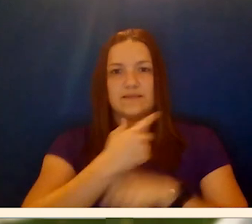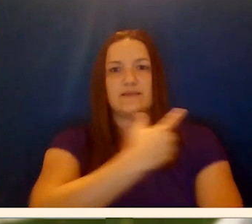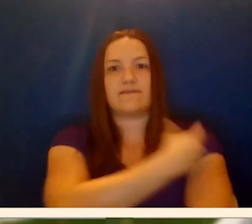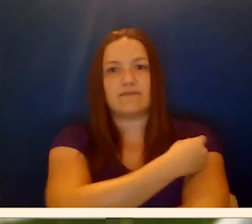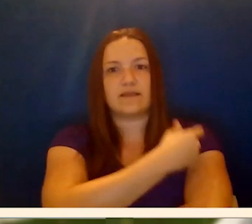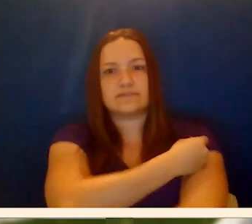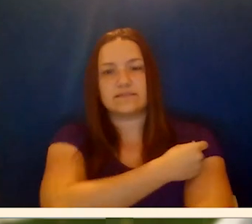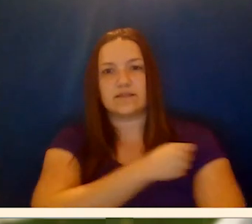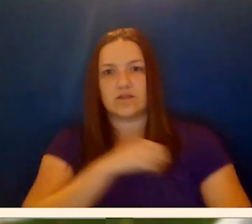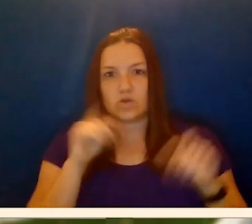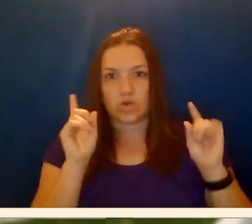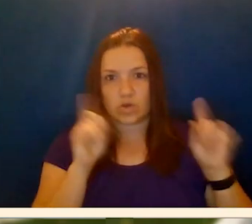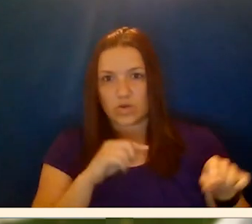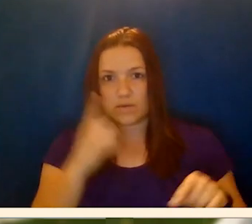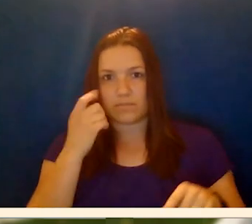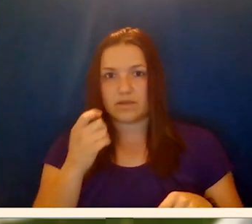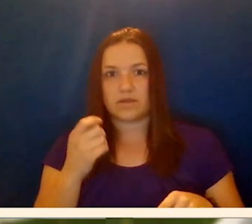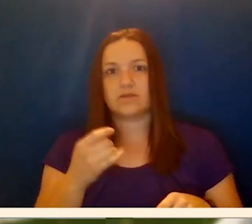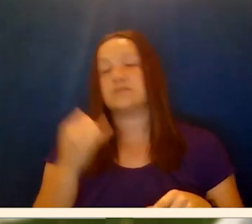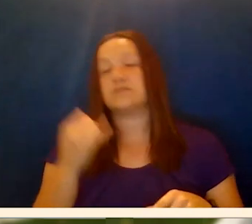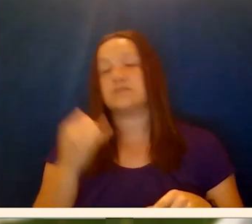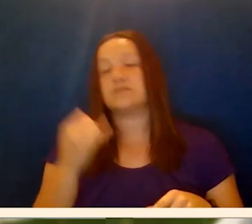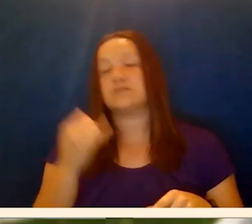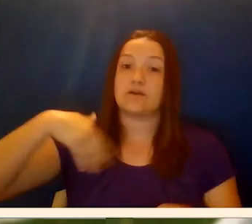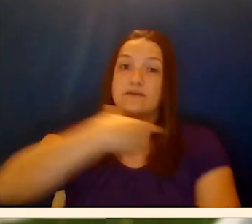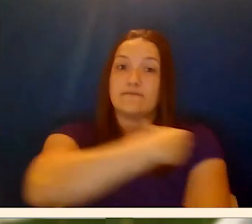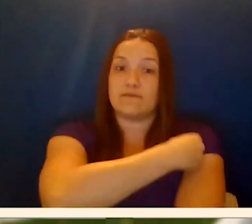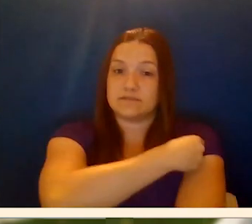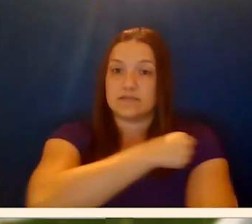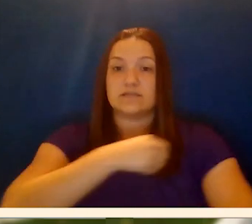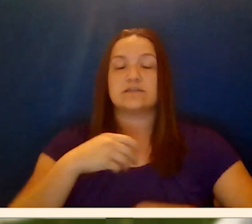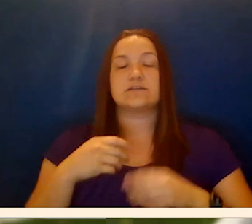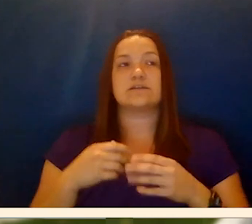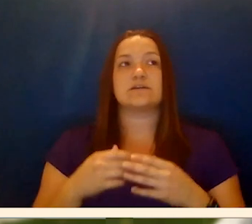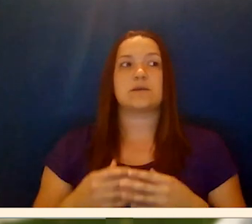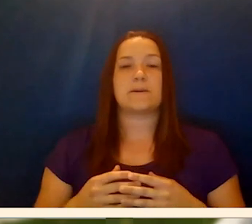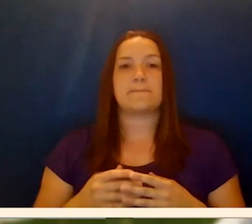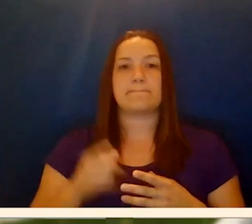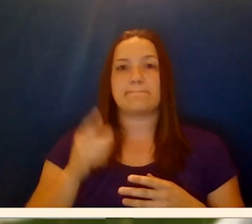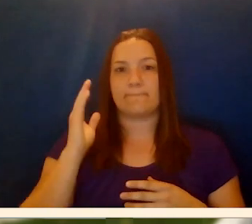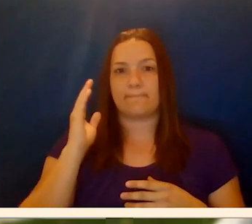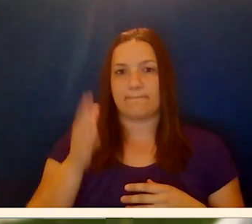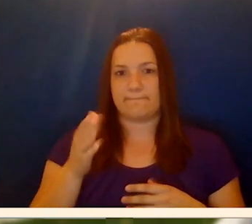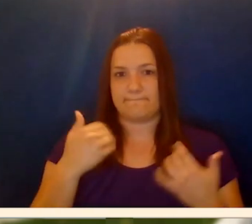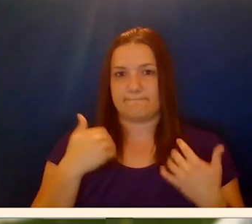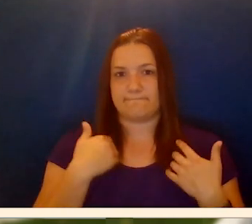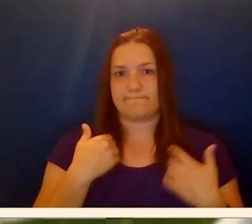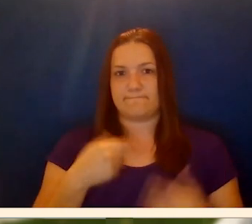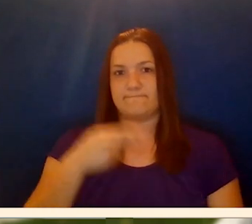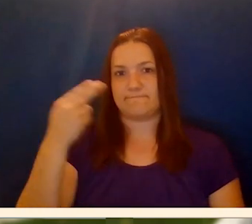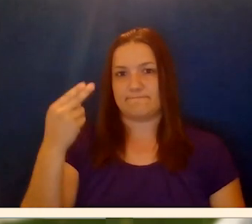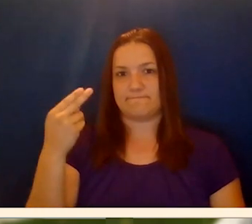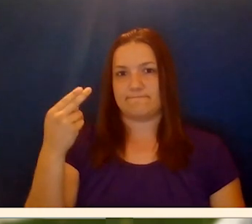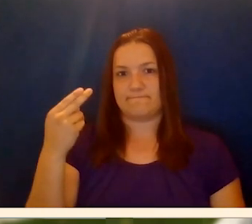vaccinated because the fresher if you haven't got vaccinated yet, you will have a very